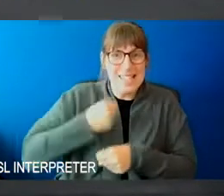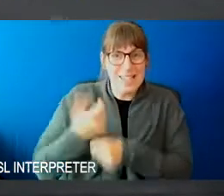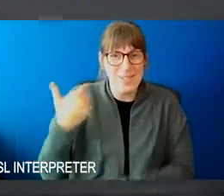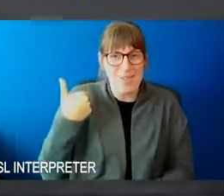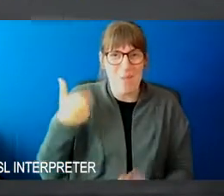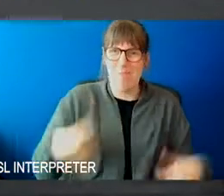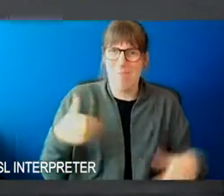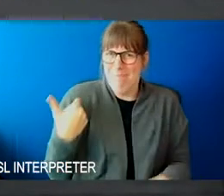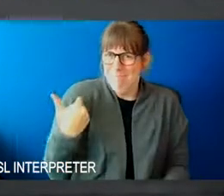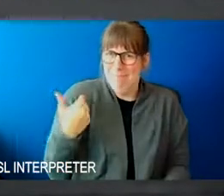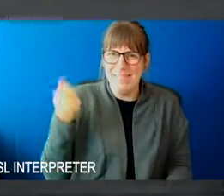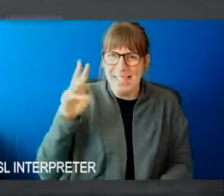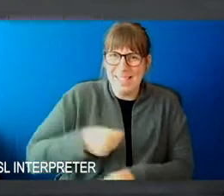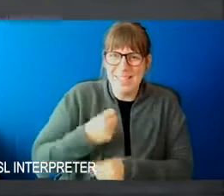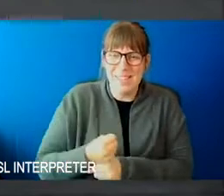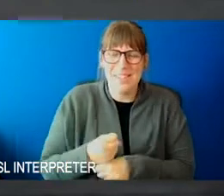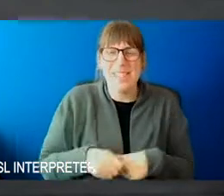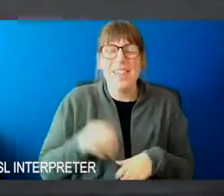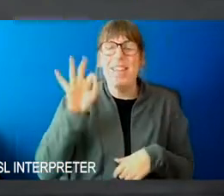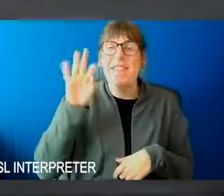a mere 16 years ago, if you can believe it.